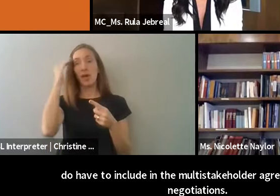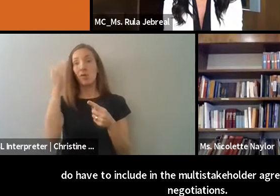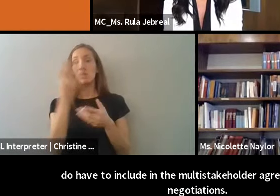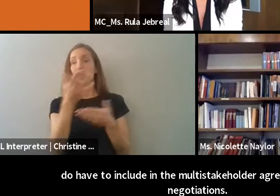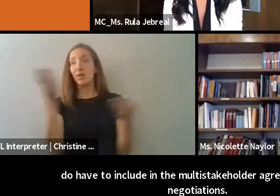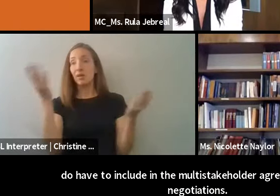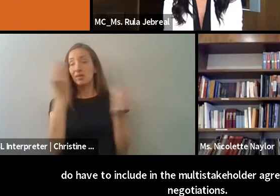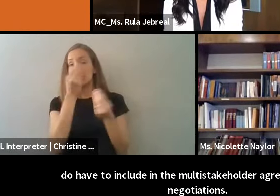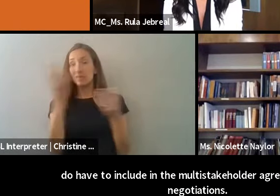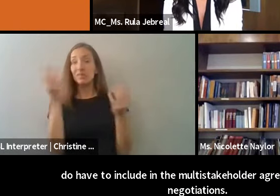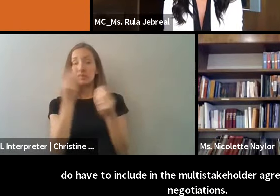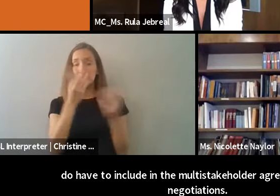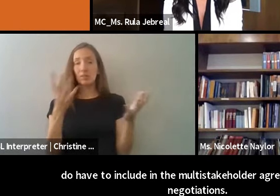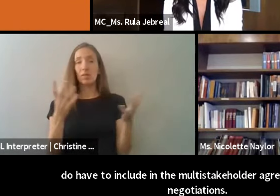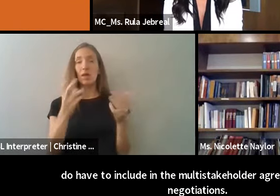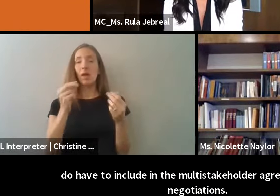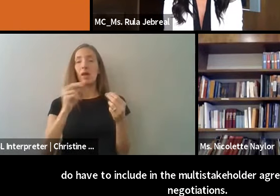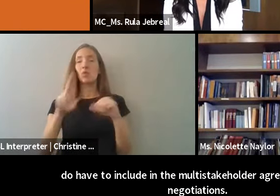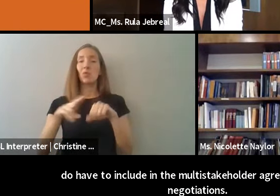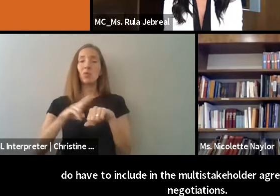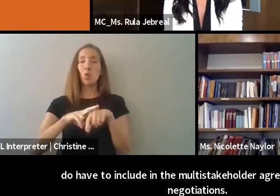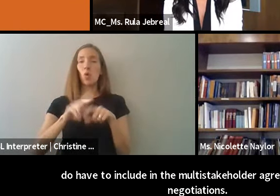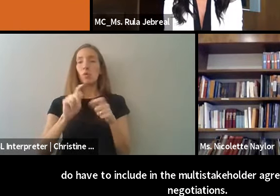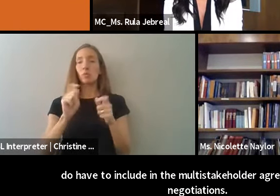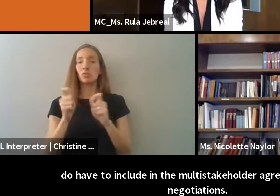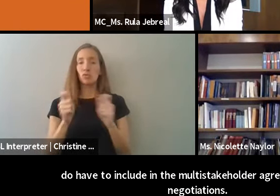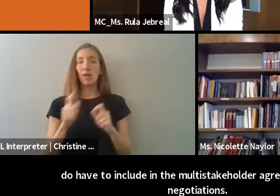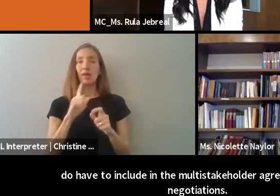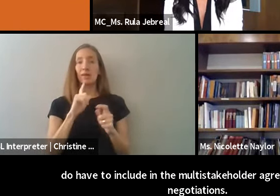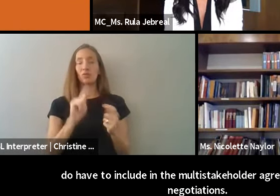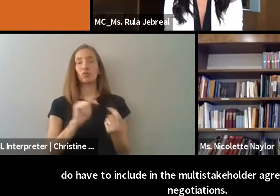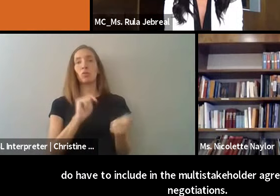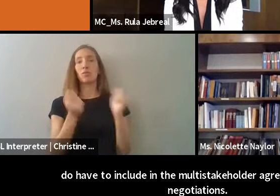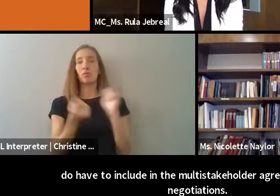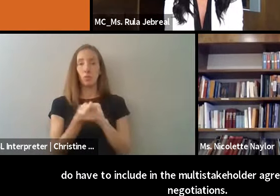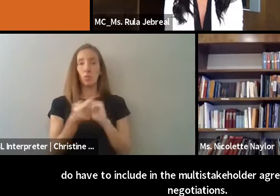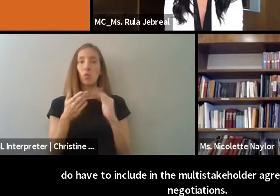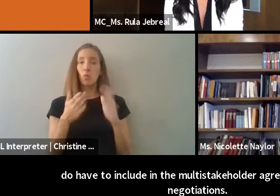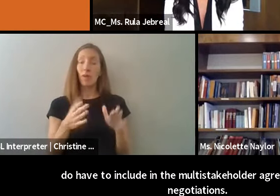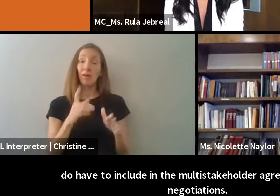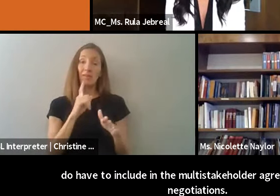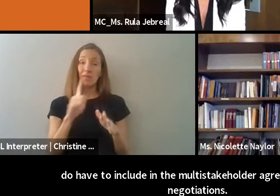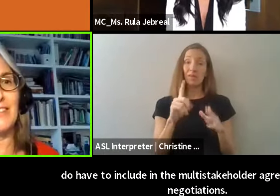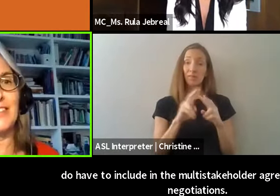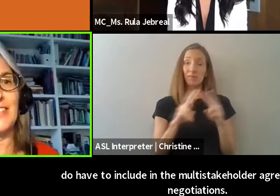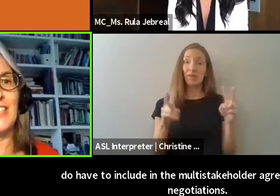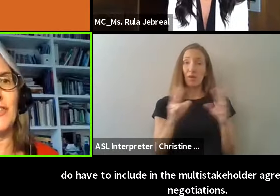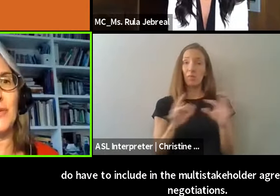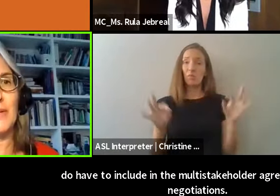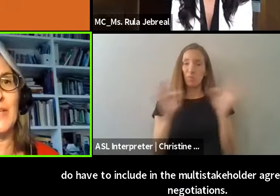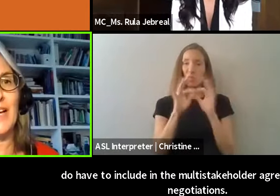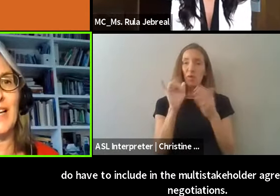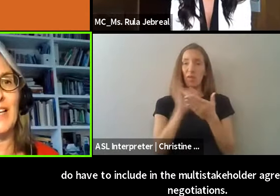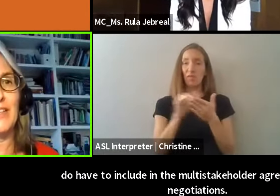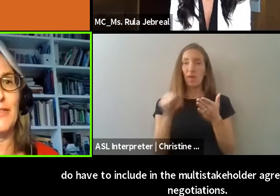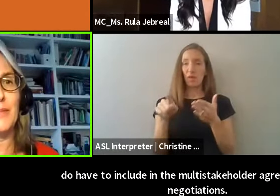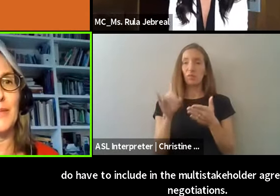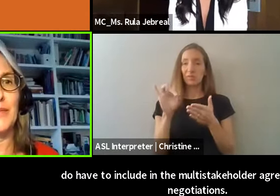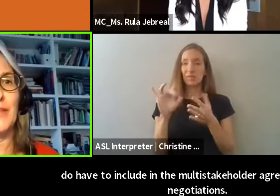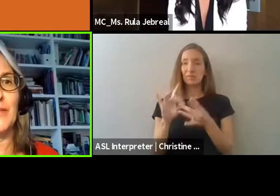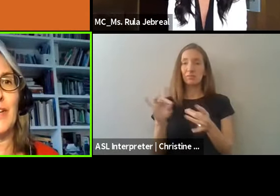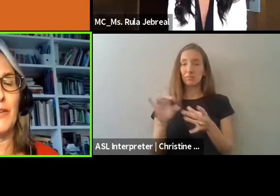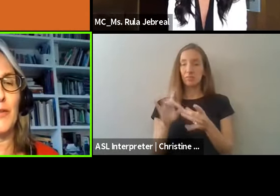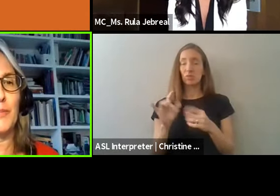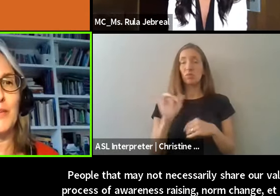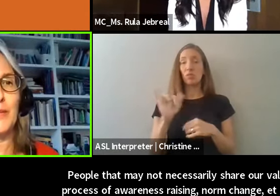norm change, et cetera. It's very, in a transformative way, as you've just mentioned, is very important. I think the second issue I would highlight